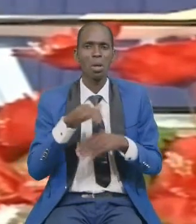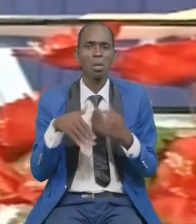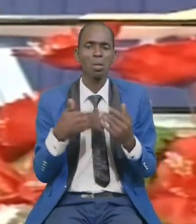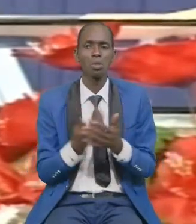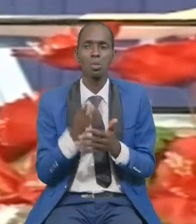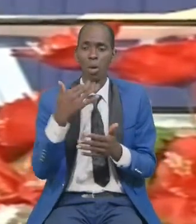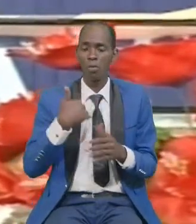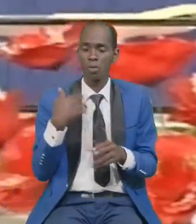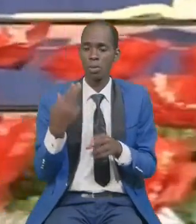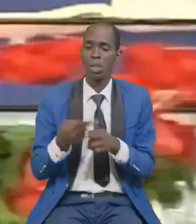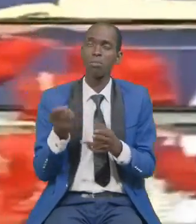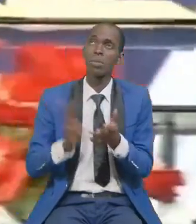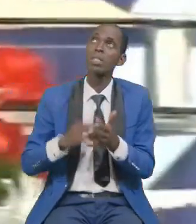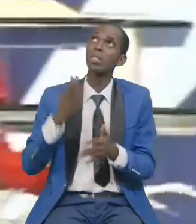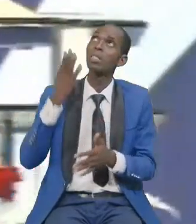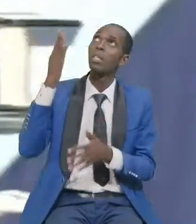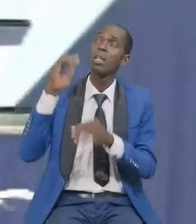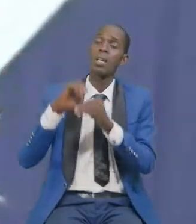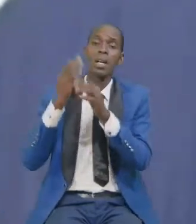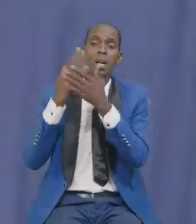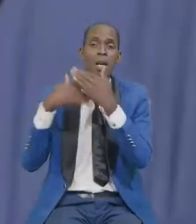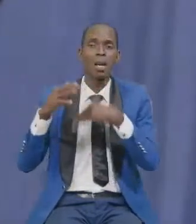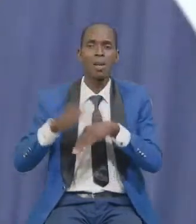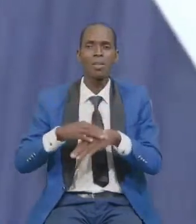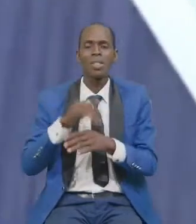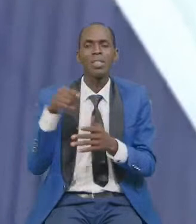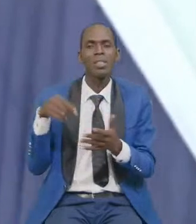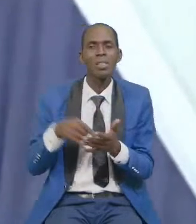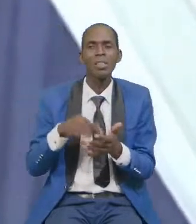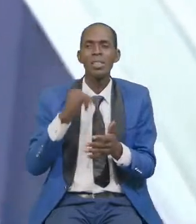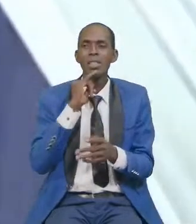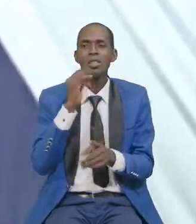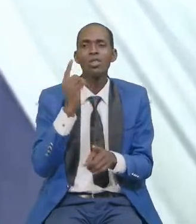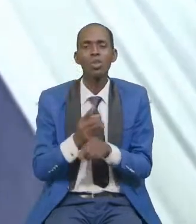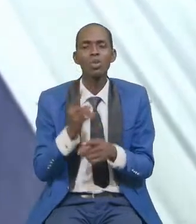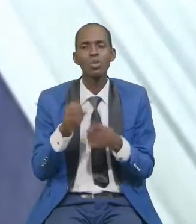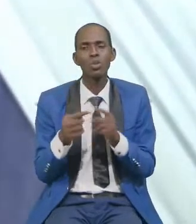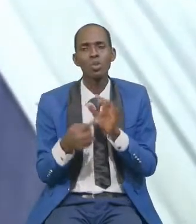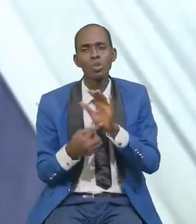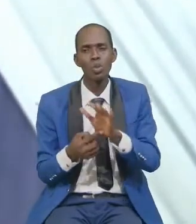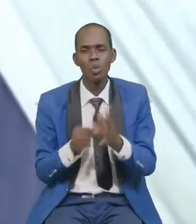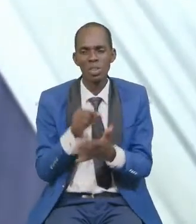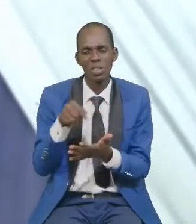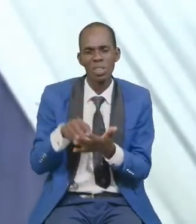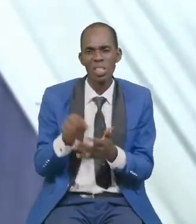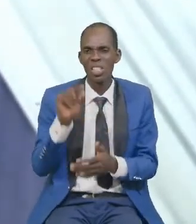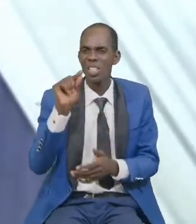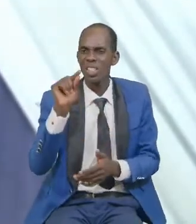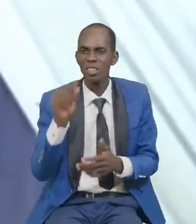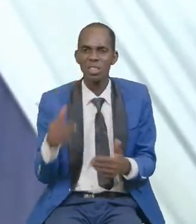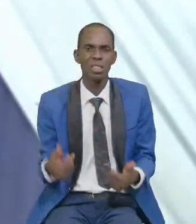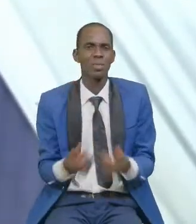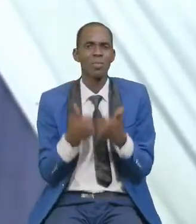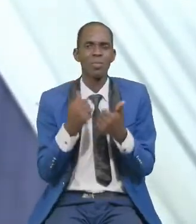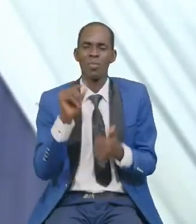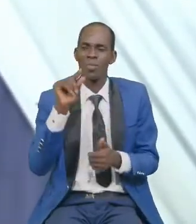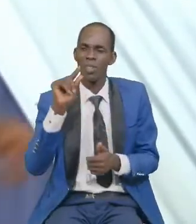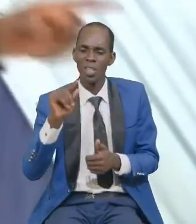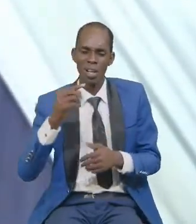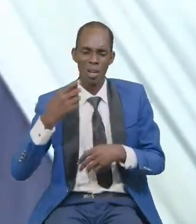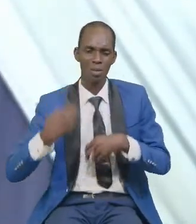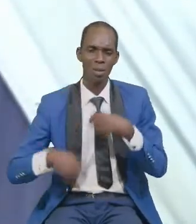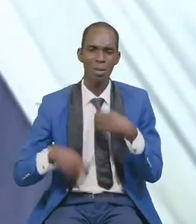book of life. This is just to show this little challenge, this little difficulty,